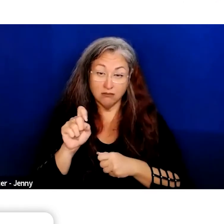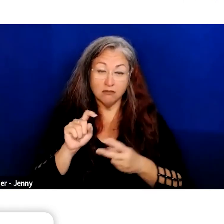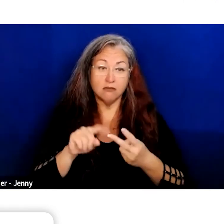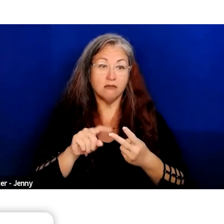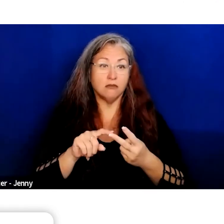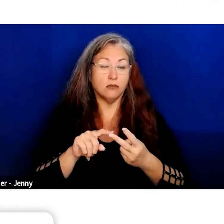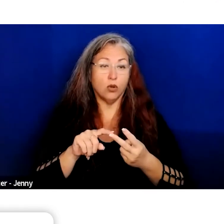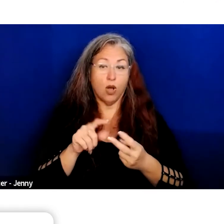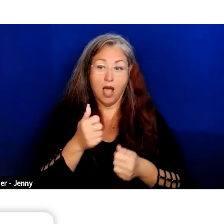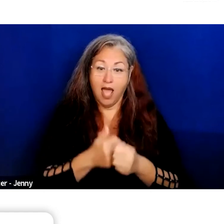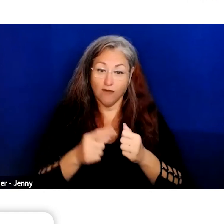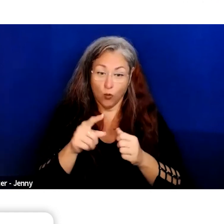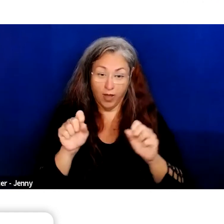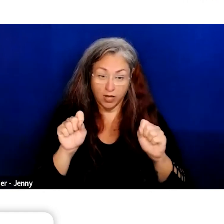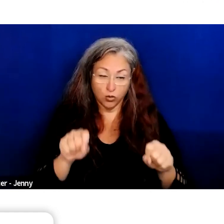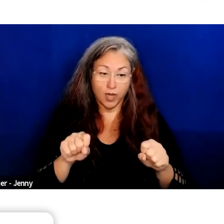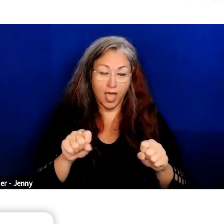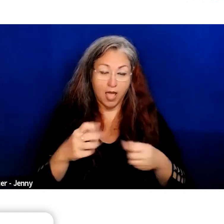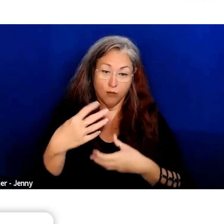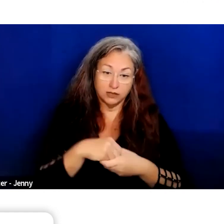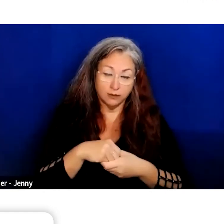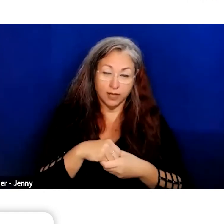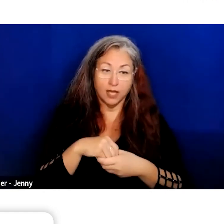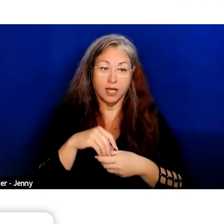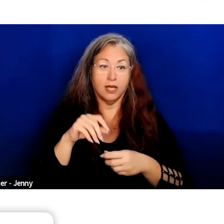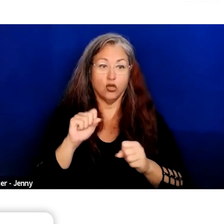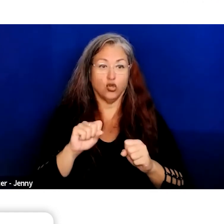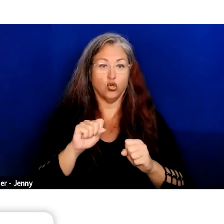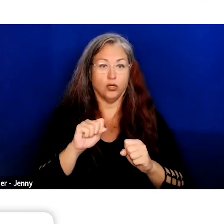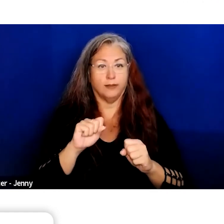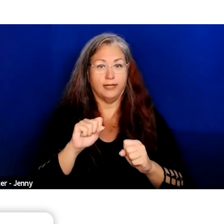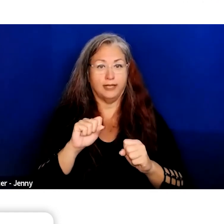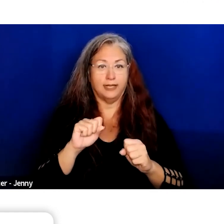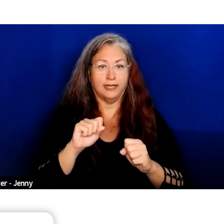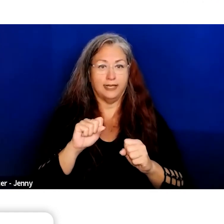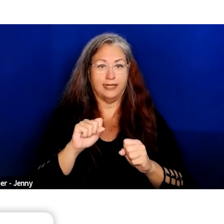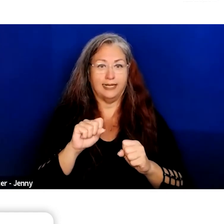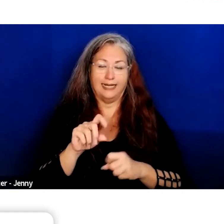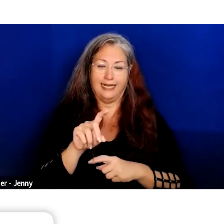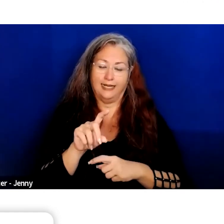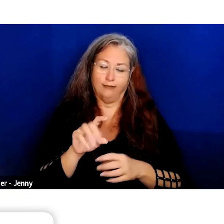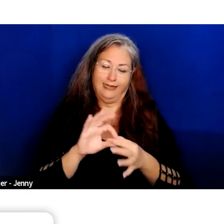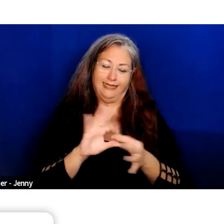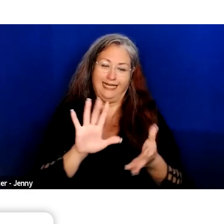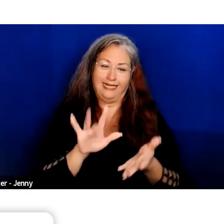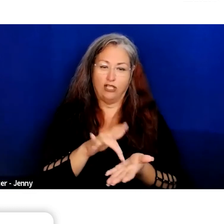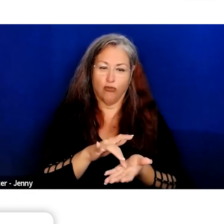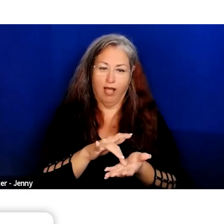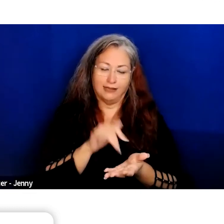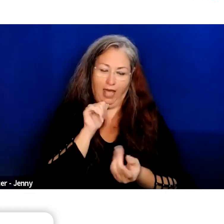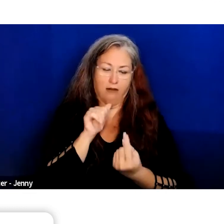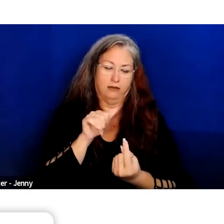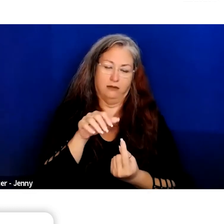Will everybody be able to participate and have it be decentralized, essentially?